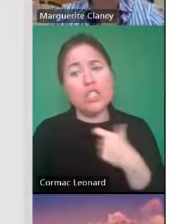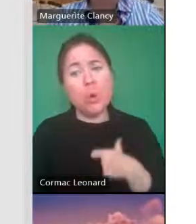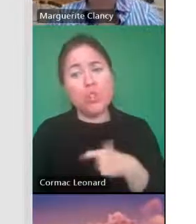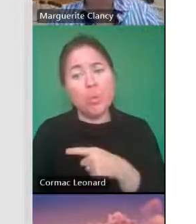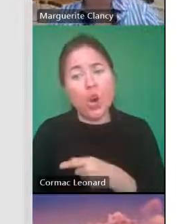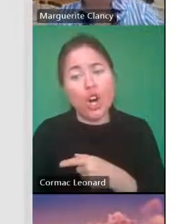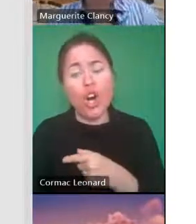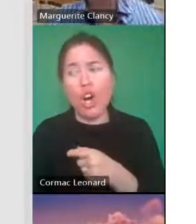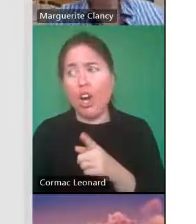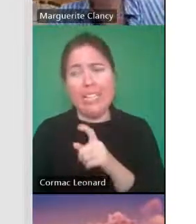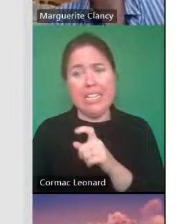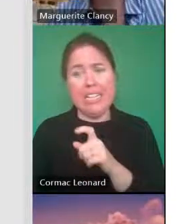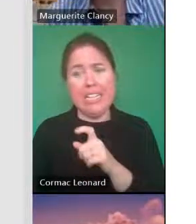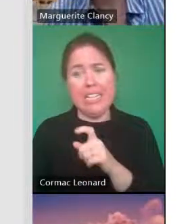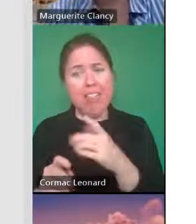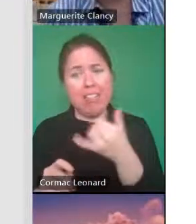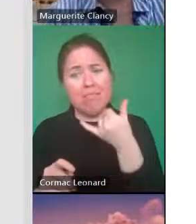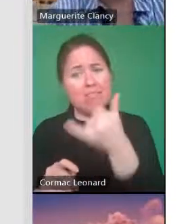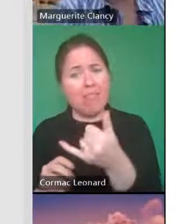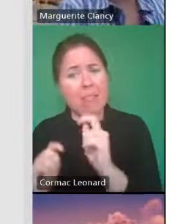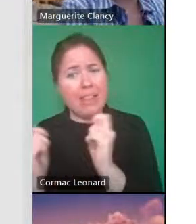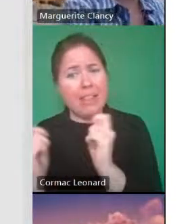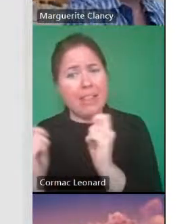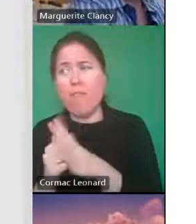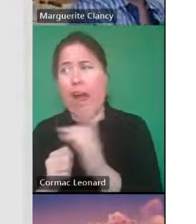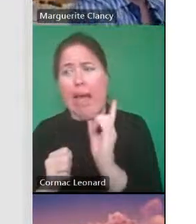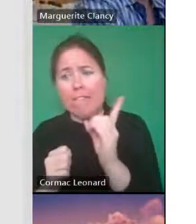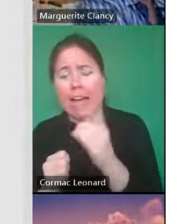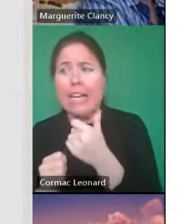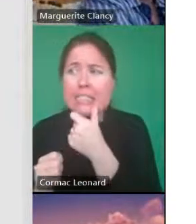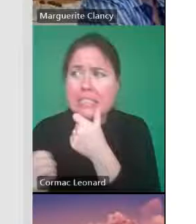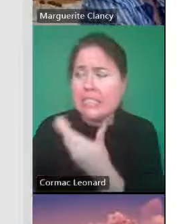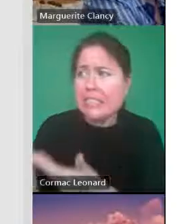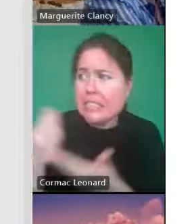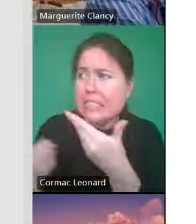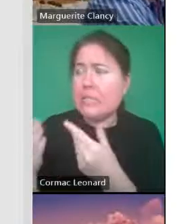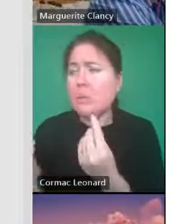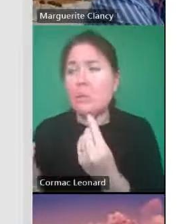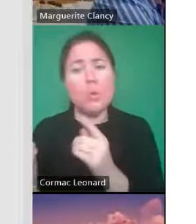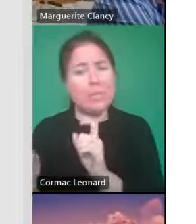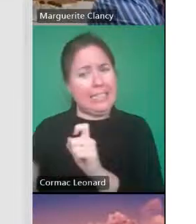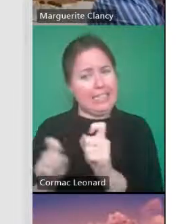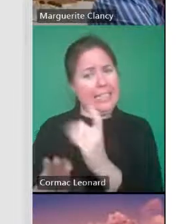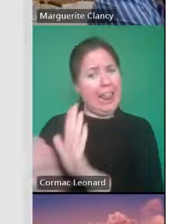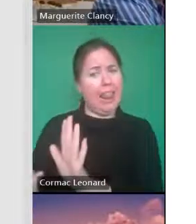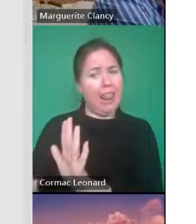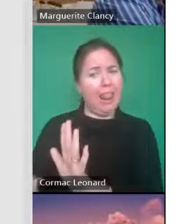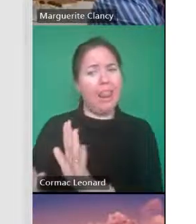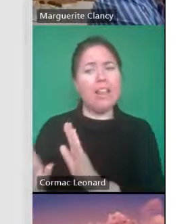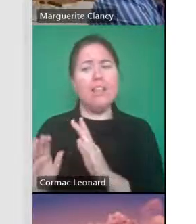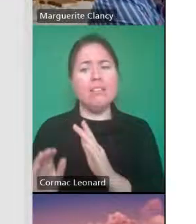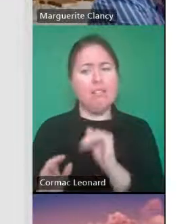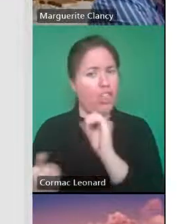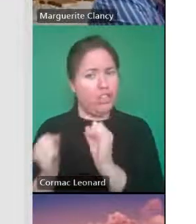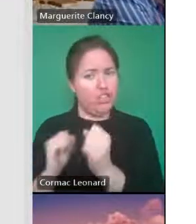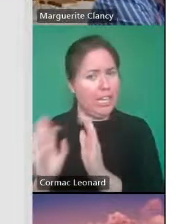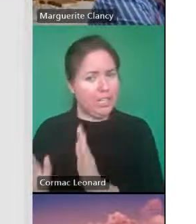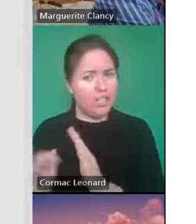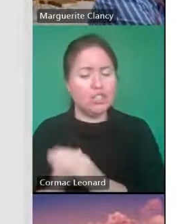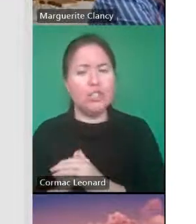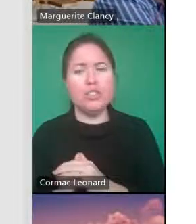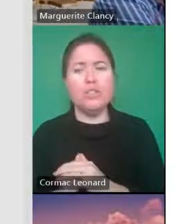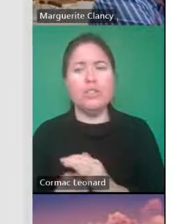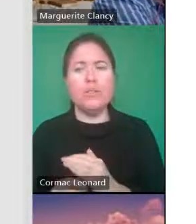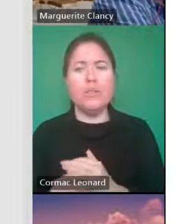regional, particularly as Marguerite made the point, for advice, guidance and support. That hasn't changed. So,